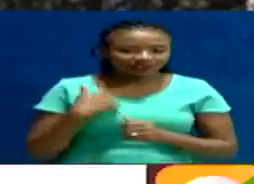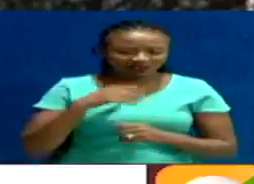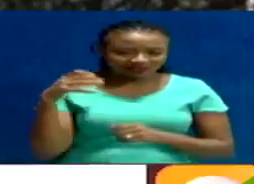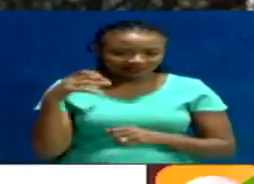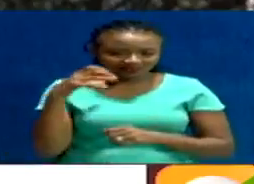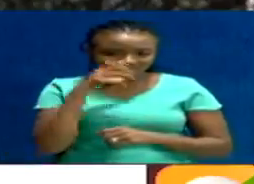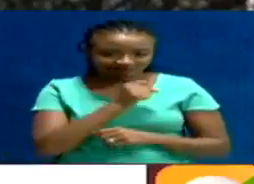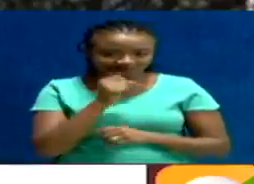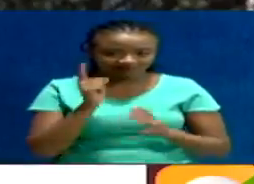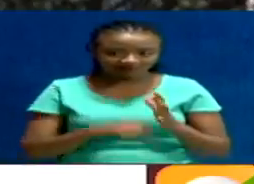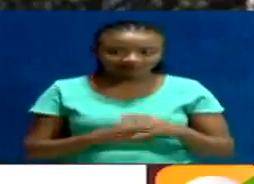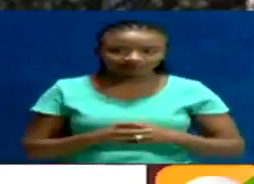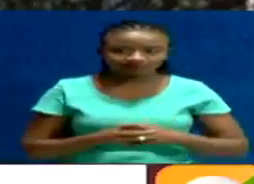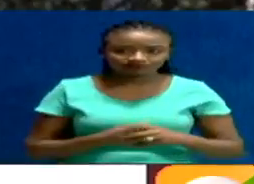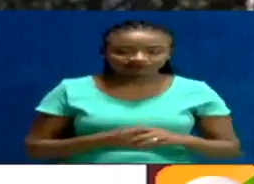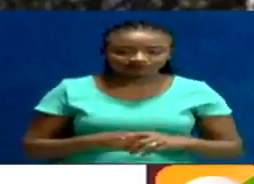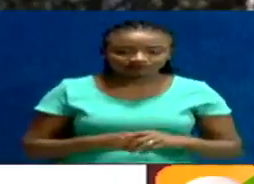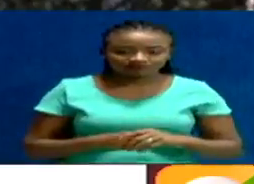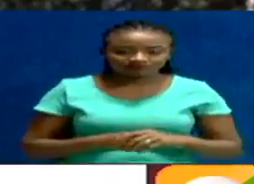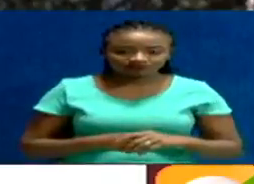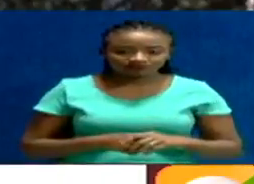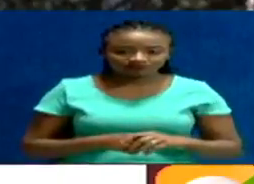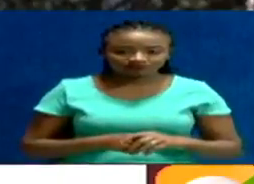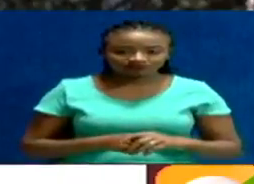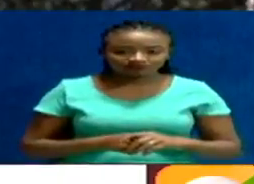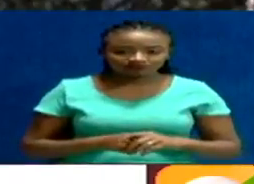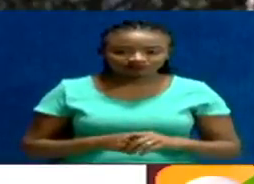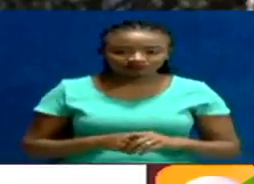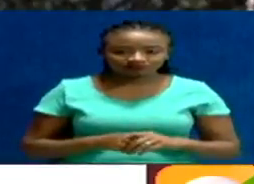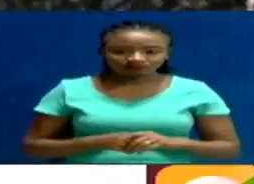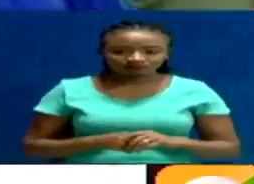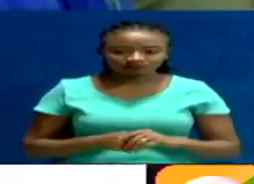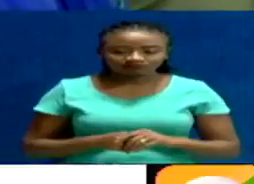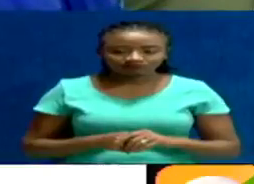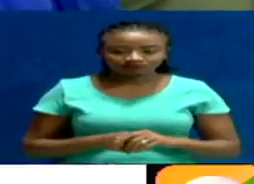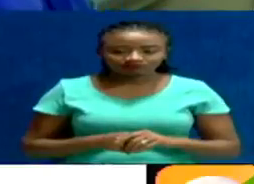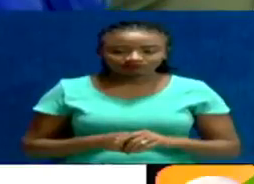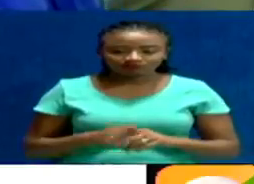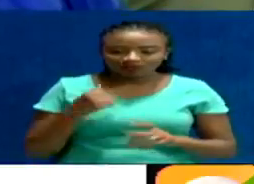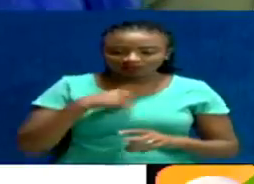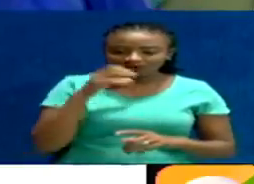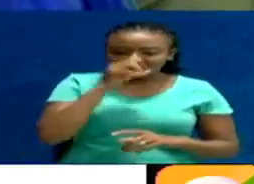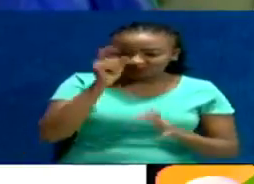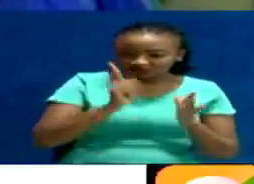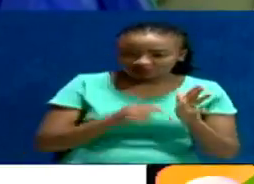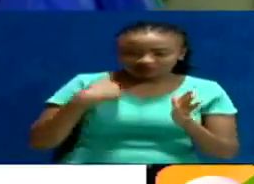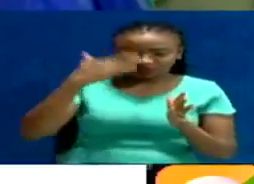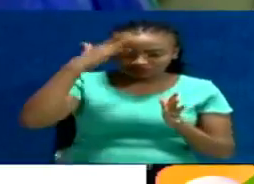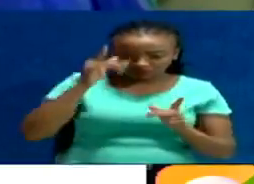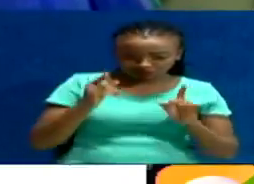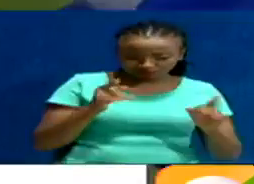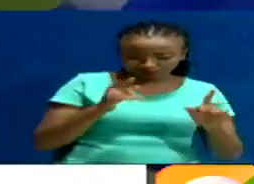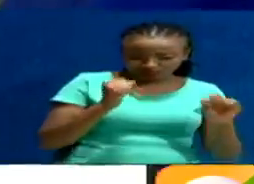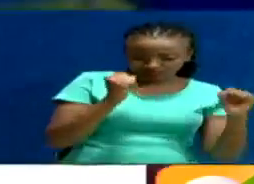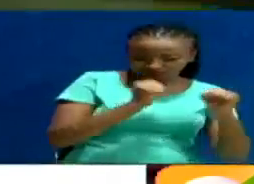question, especially in us who live in malaria endemic areas here in Western Kenya where we work, is we didn't know how COVID and malaria